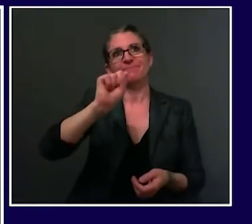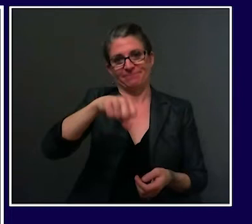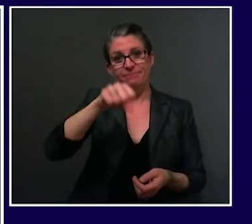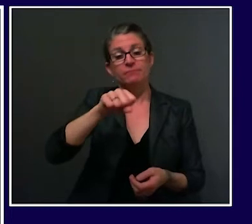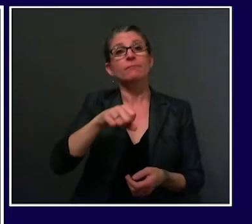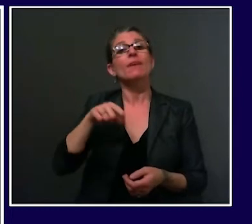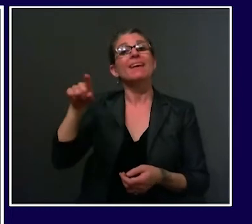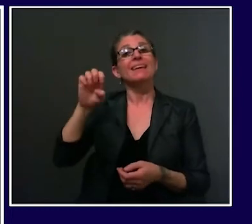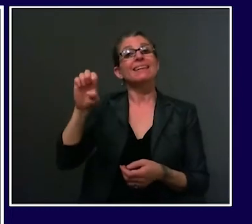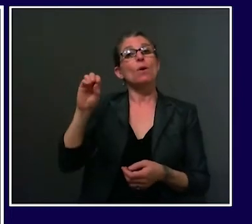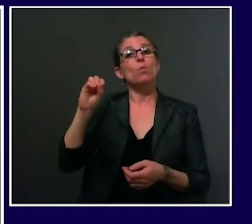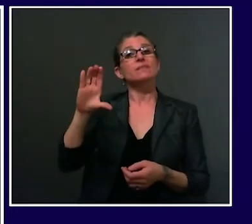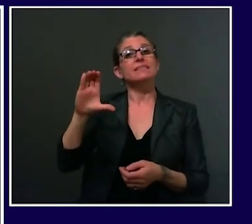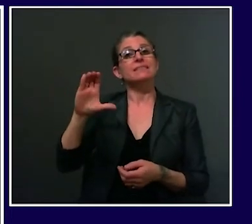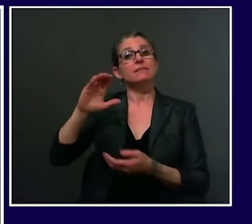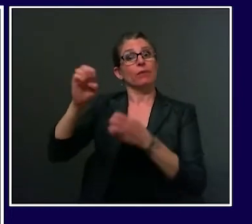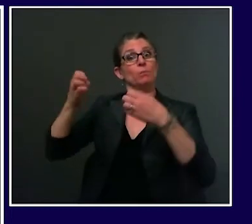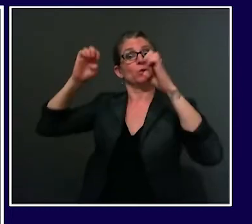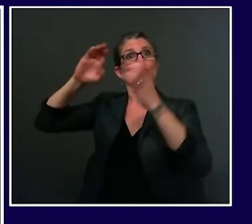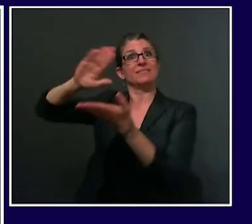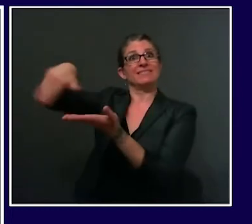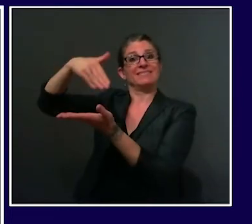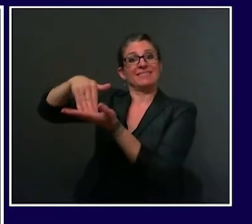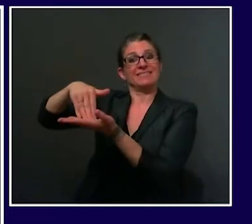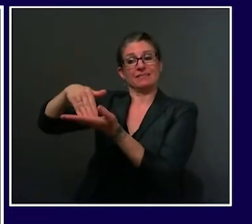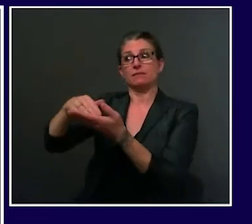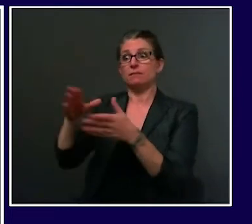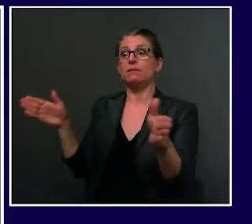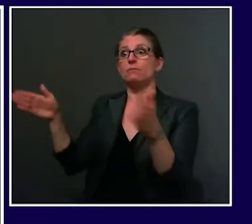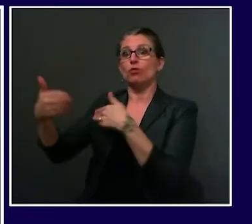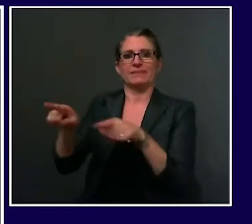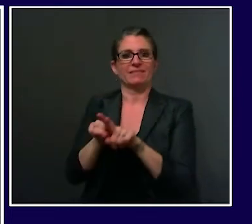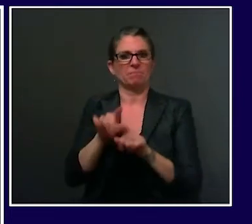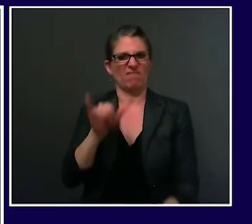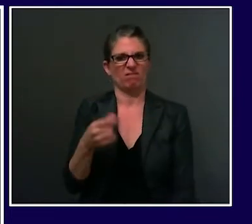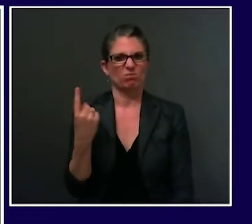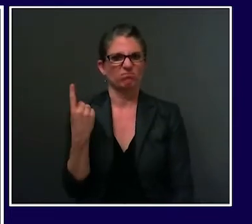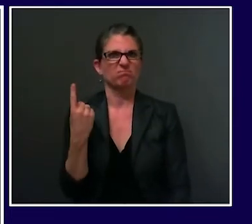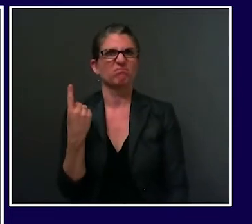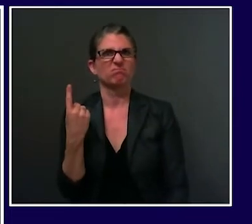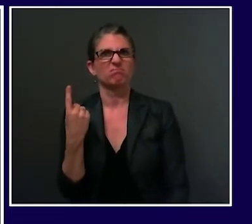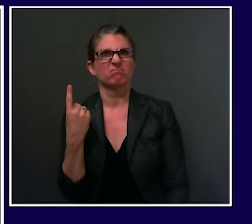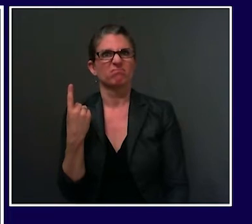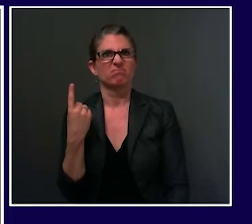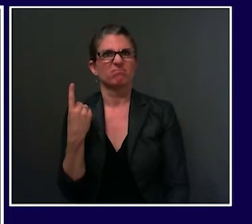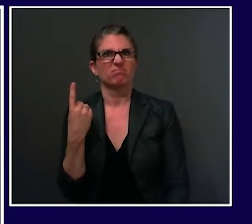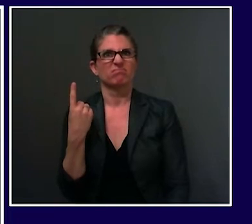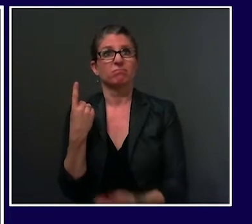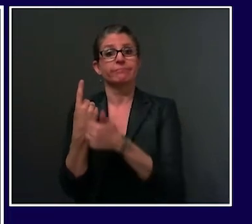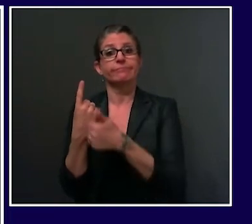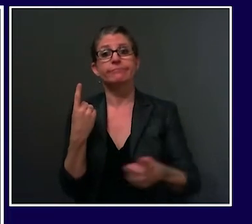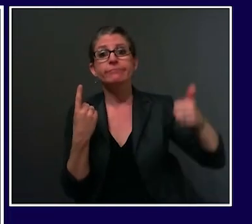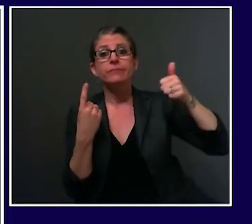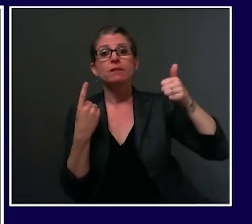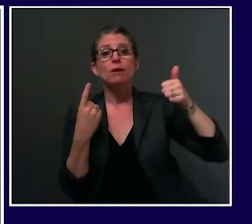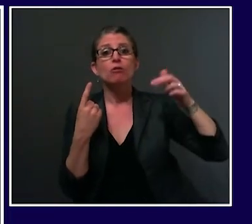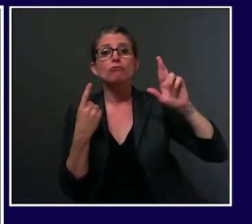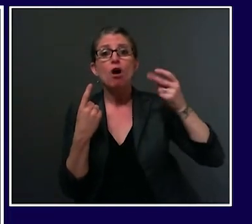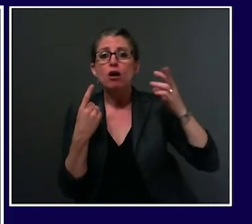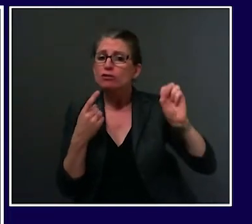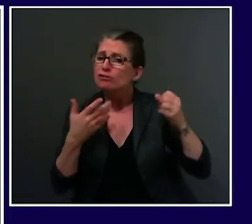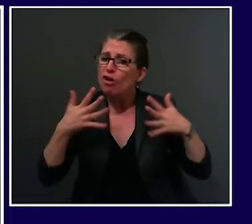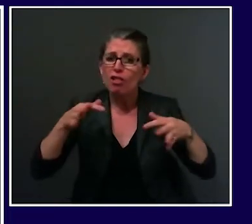to underscore something that Director Rogers mentioned yesterday. Even though they were physically located in the State